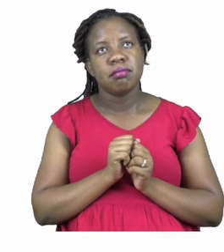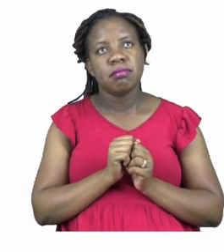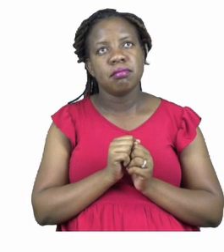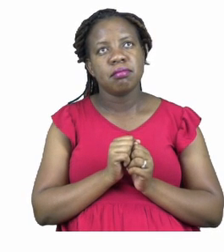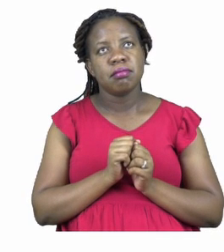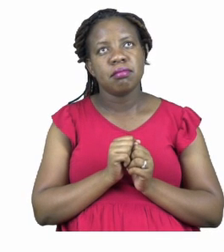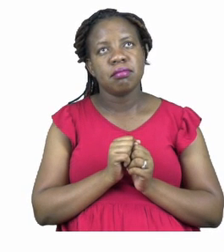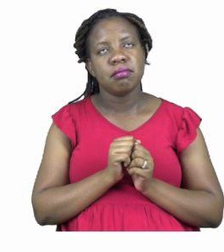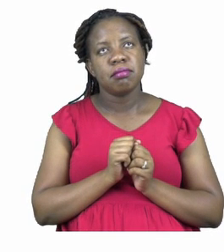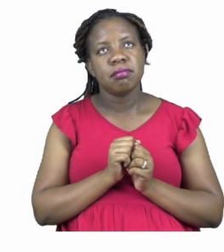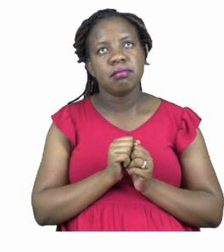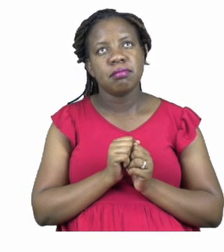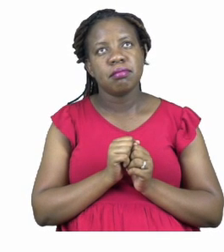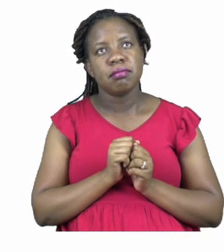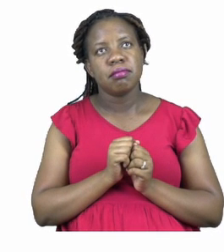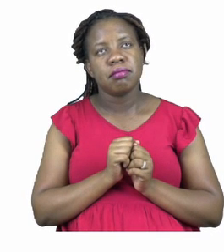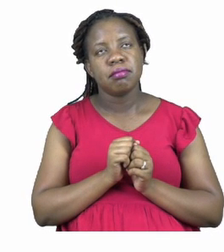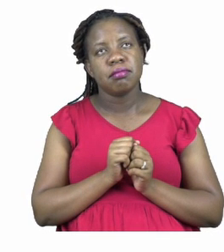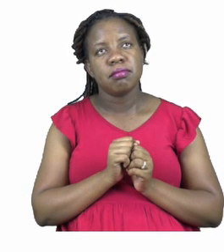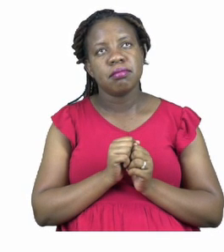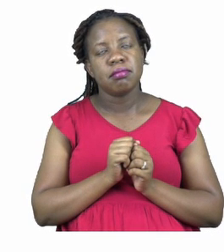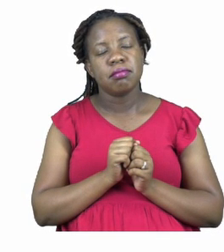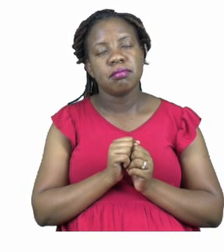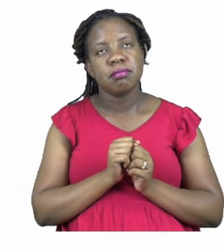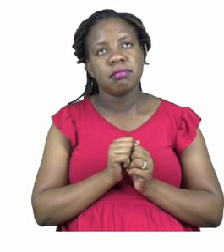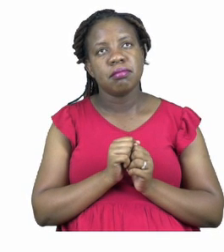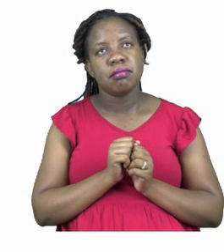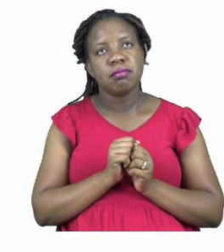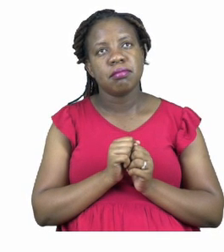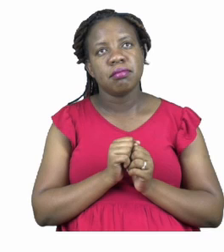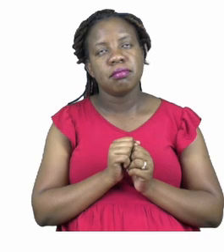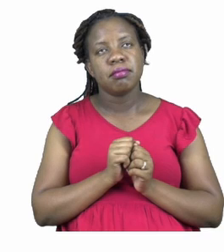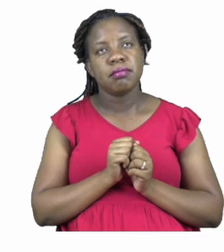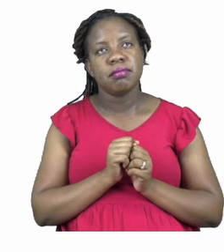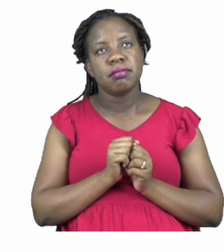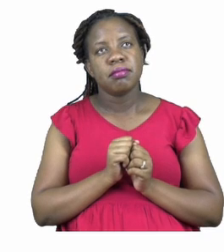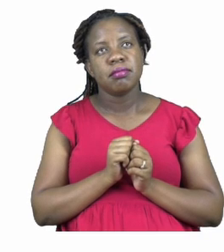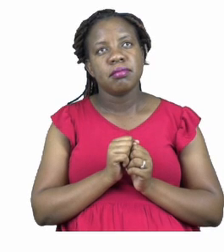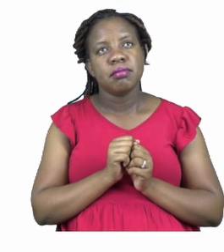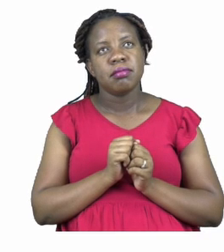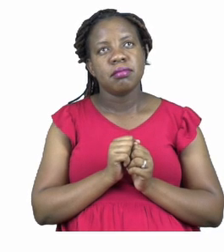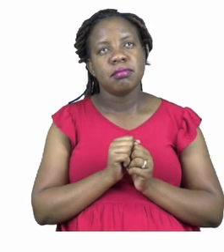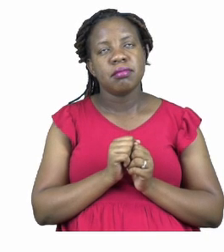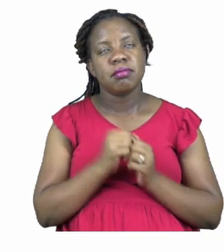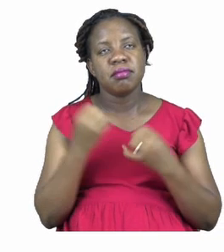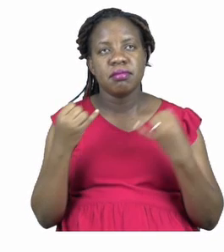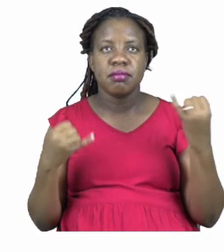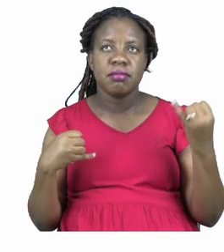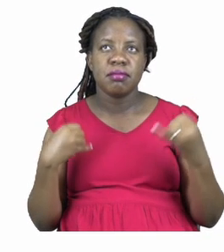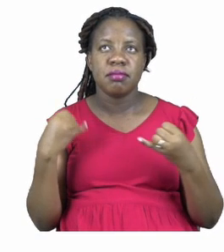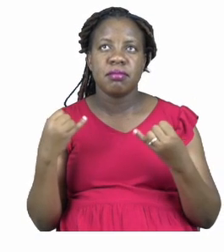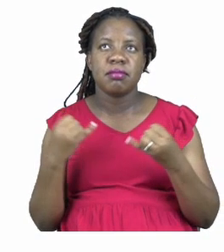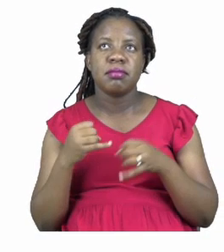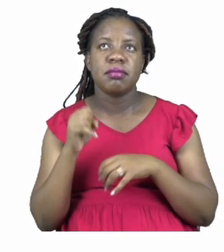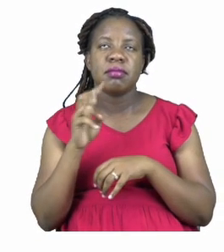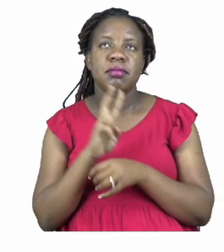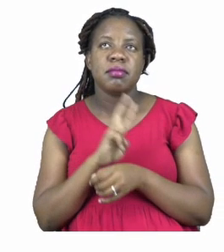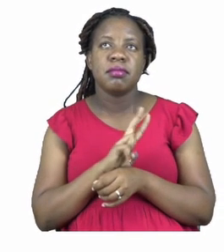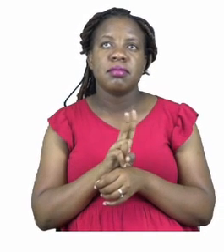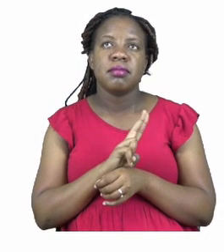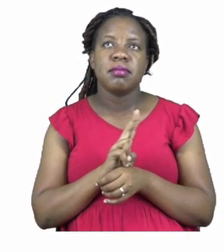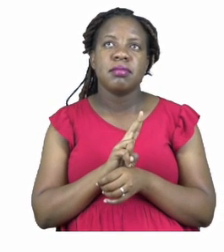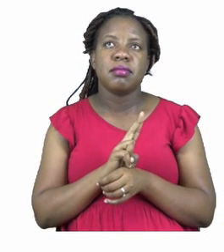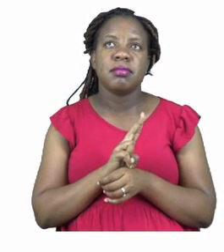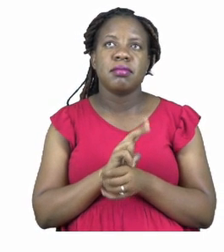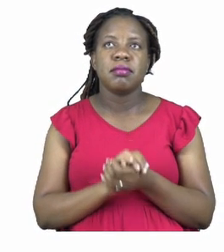them out first and then say them. Have fun, and I'll see you soon after the